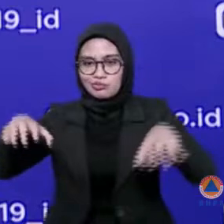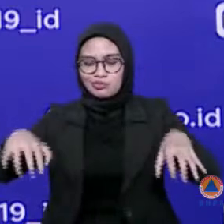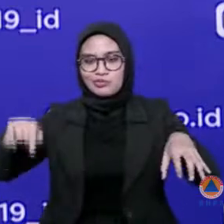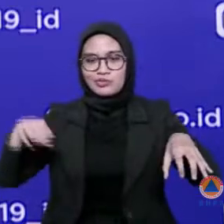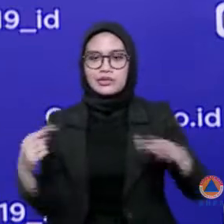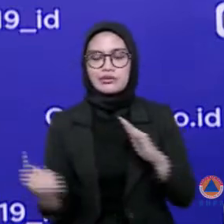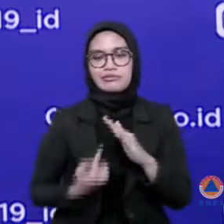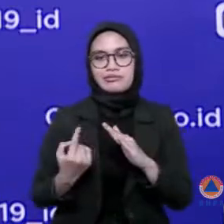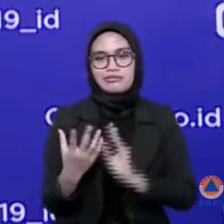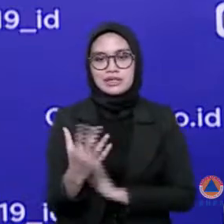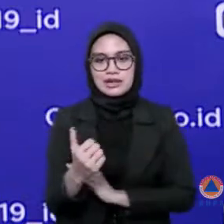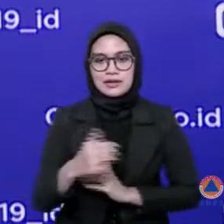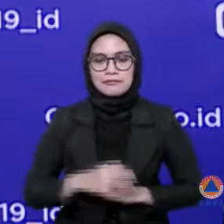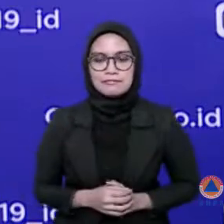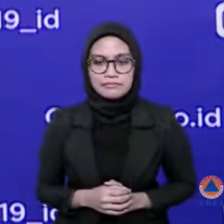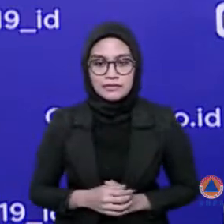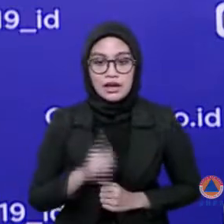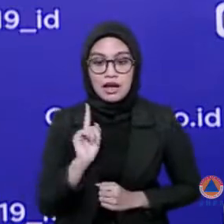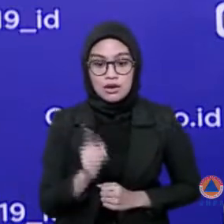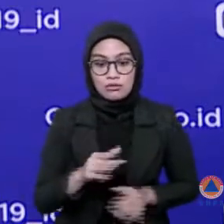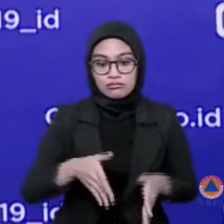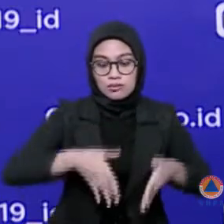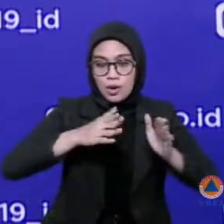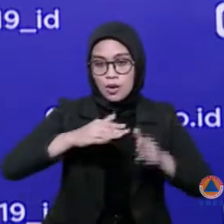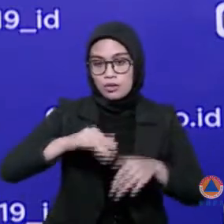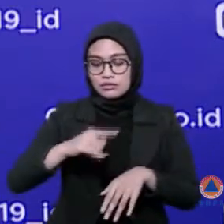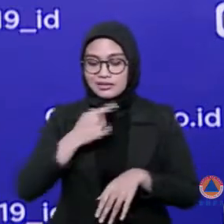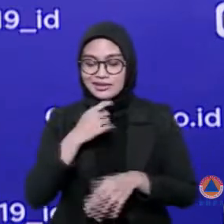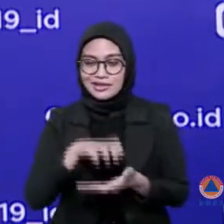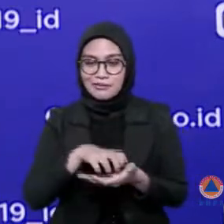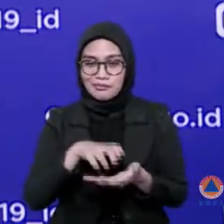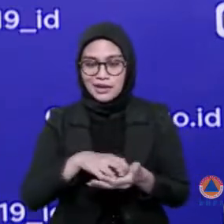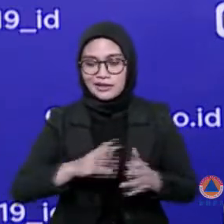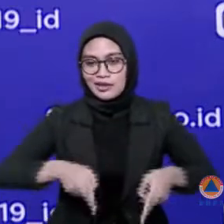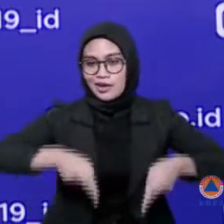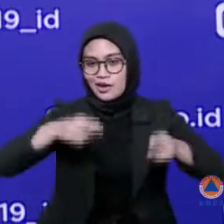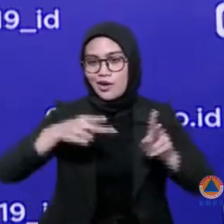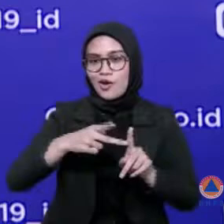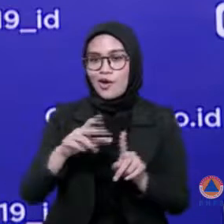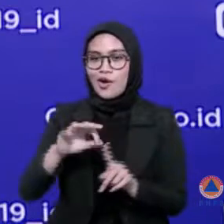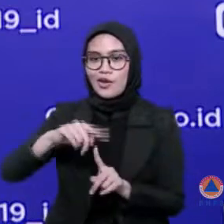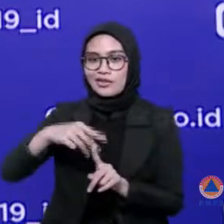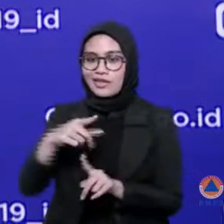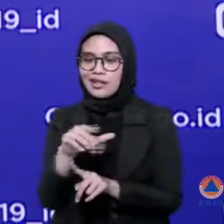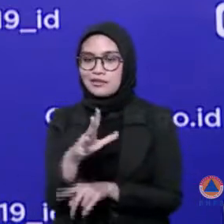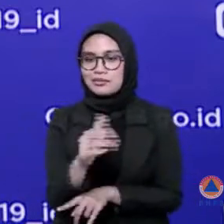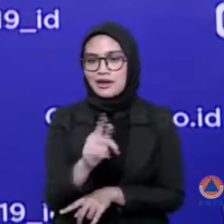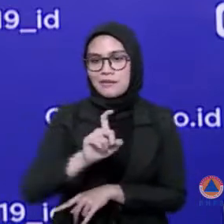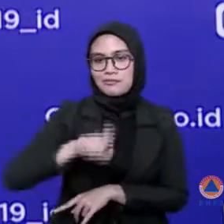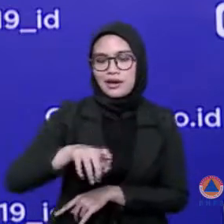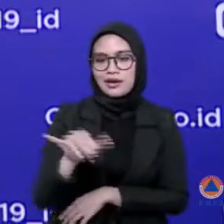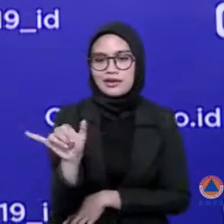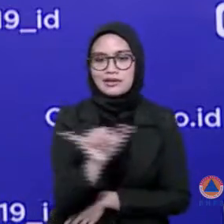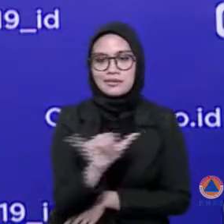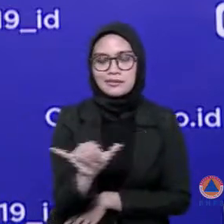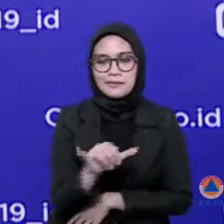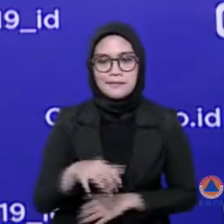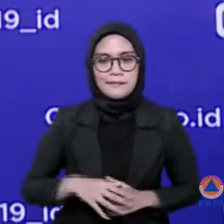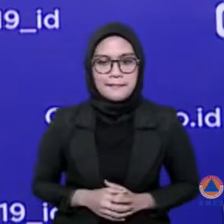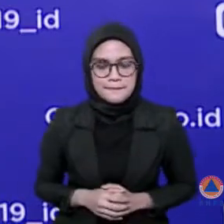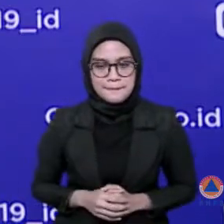rooms and 70 hotels spread across Indonesia. It is hoped that the